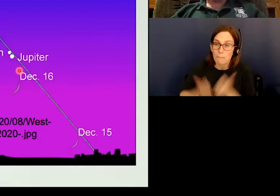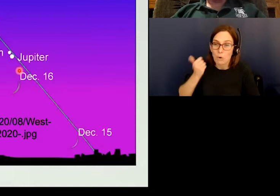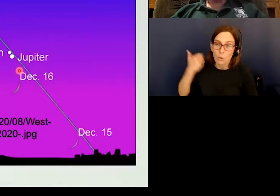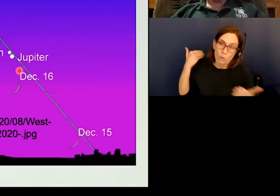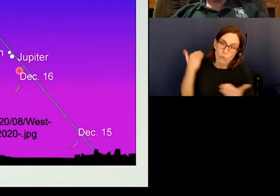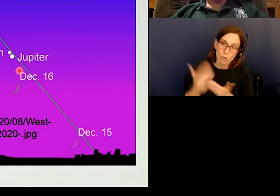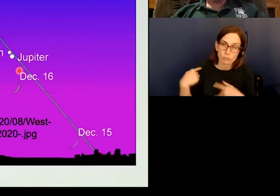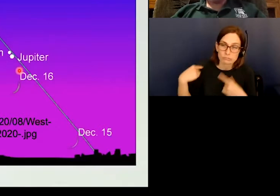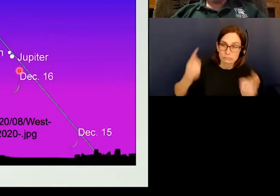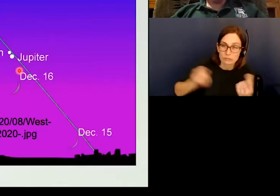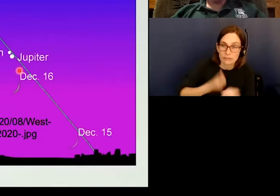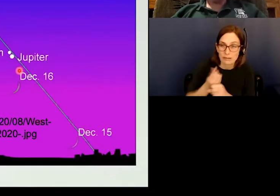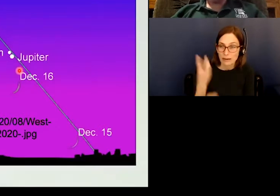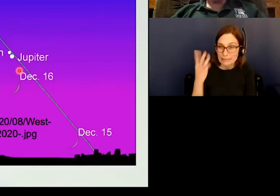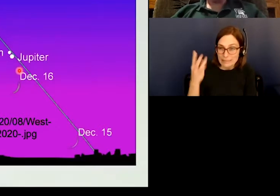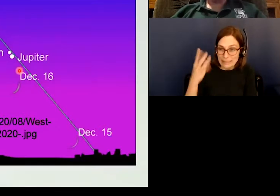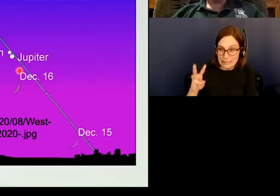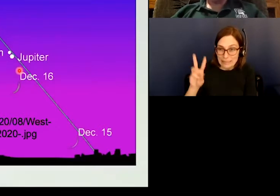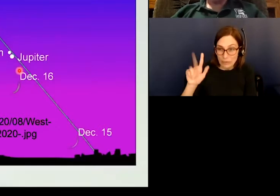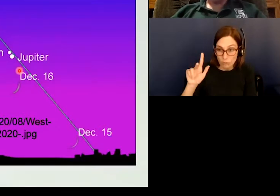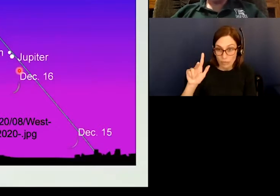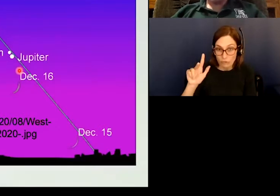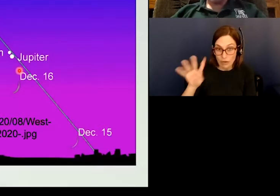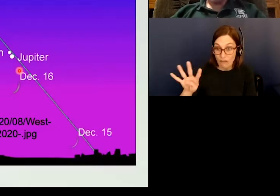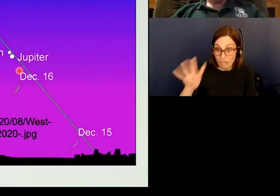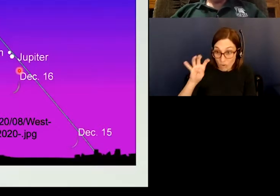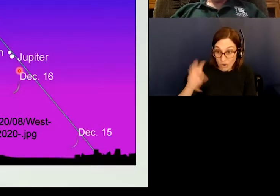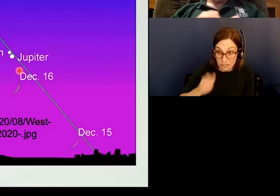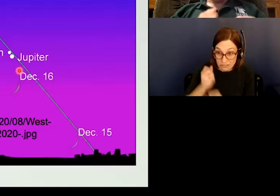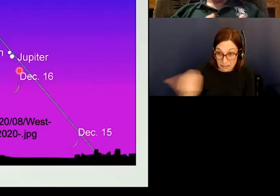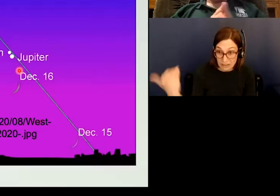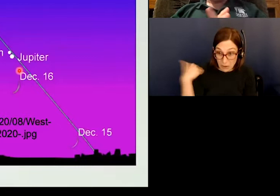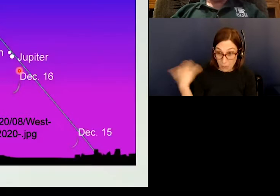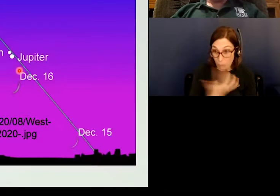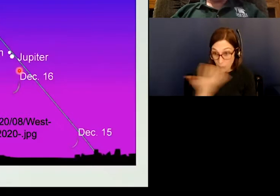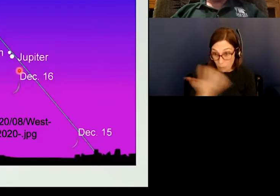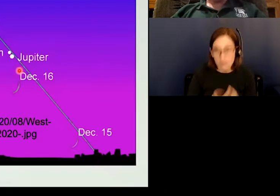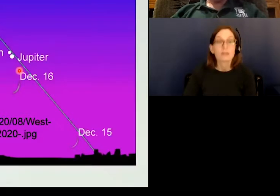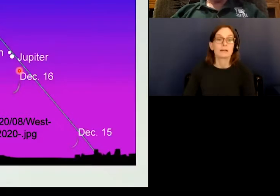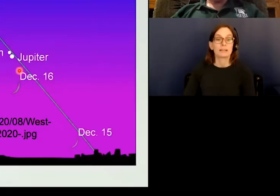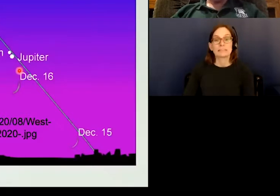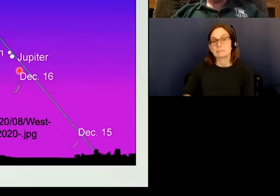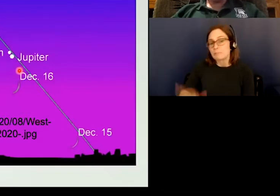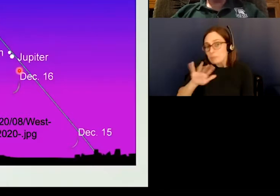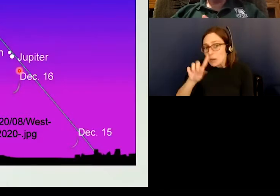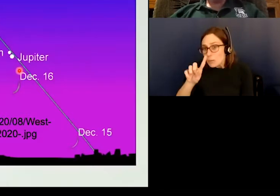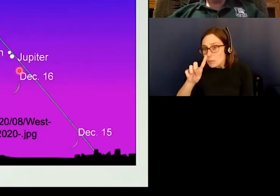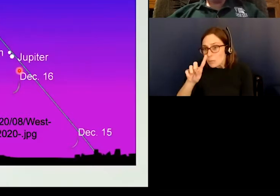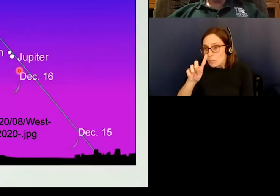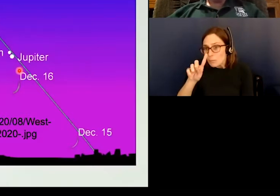year 1623, 400 years ago. And they'll be only about 1/10 of a degree